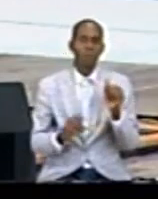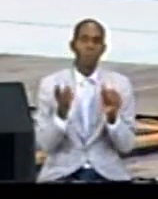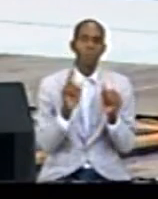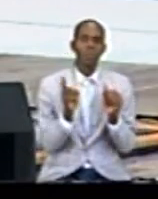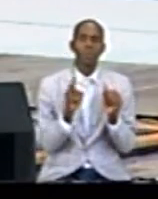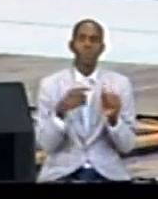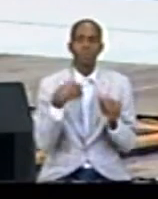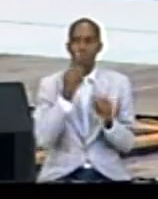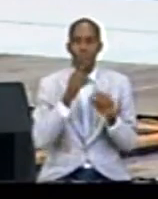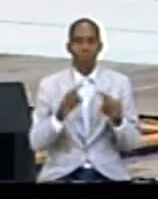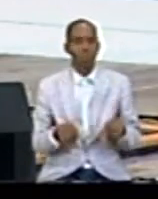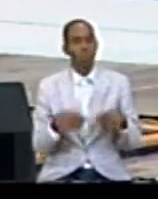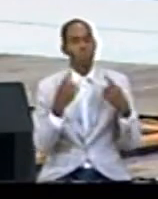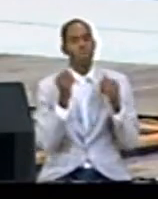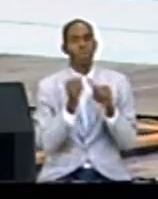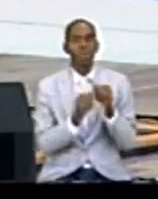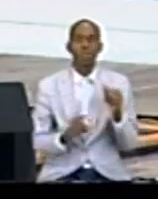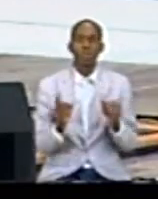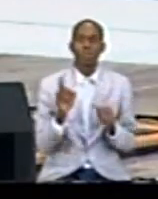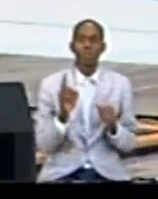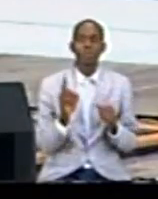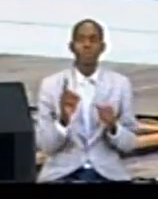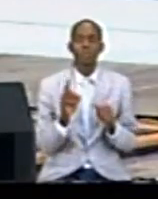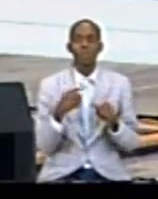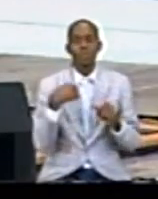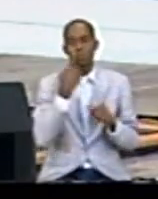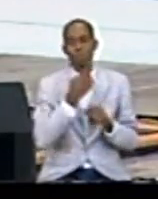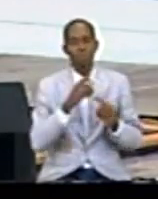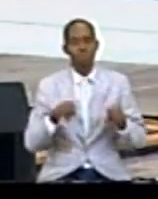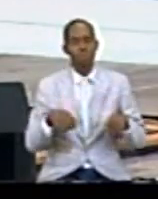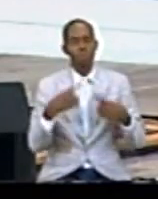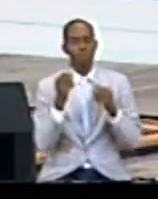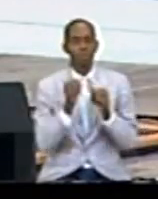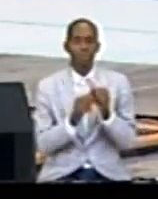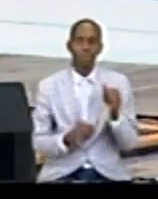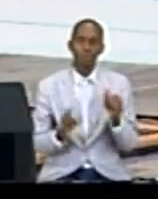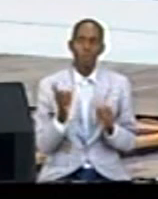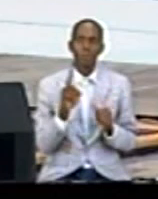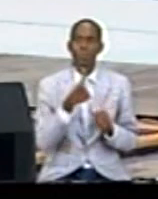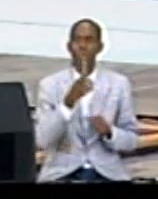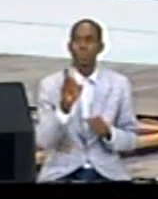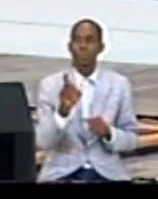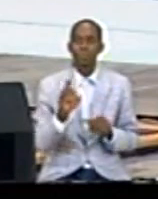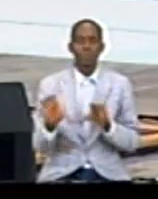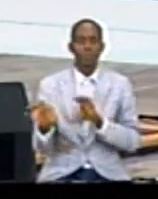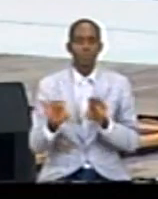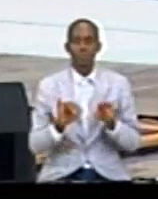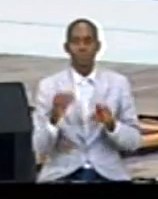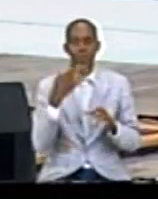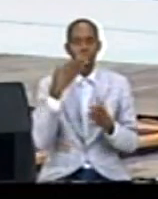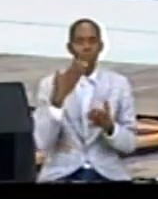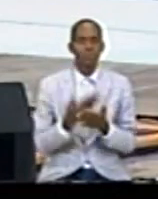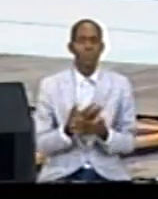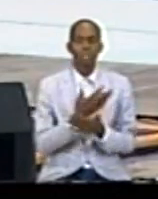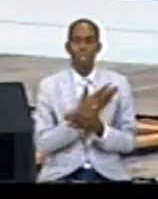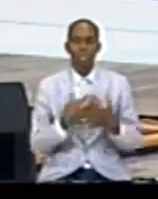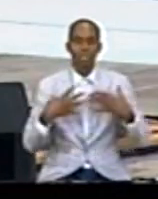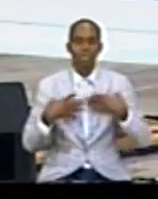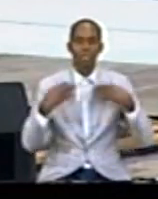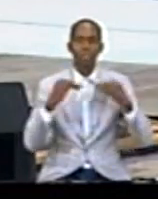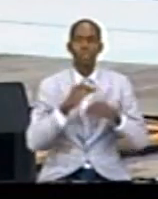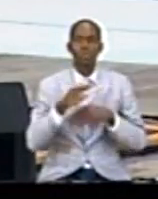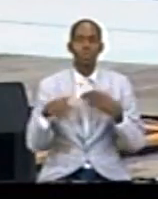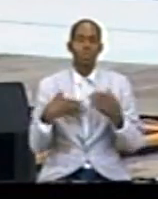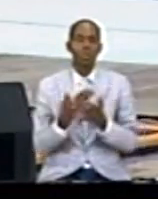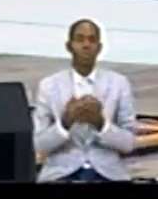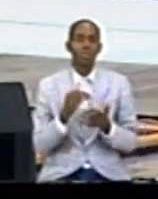who went about doing good and healing all that